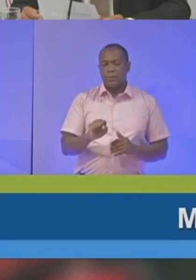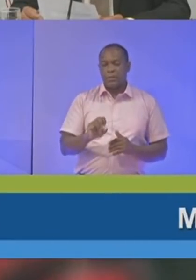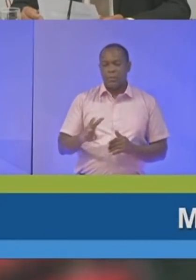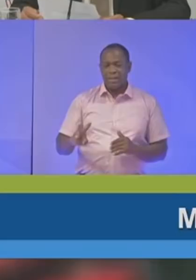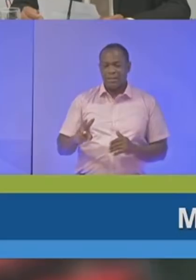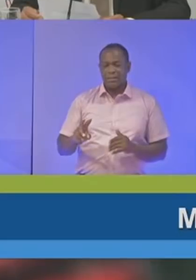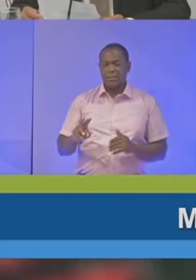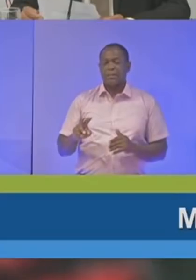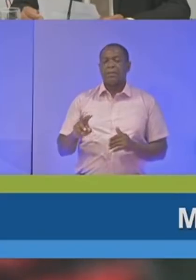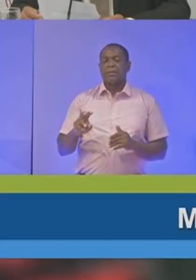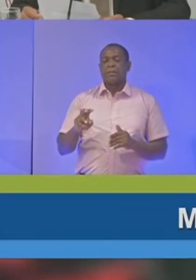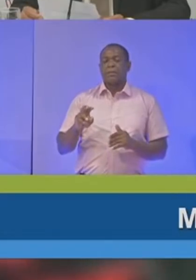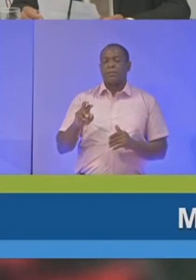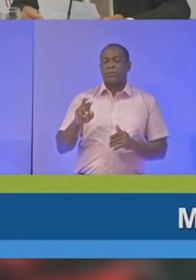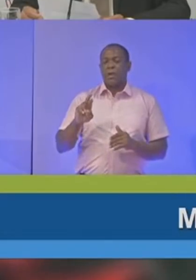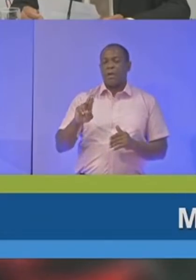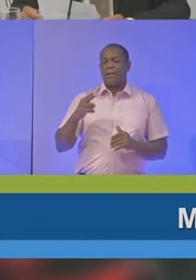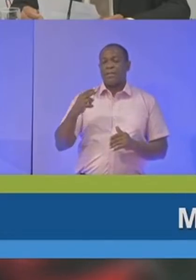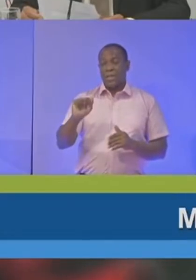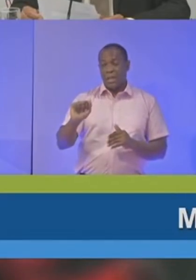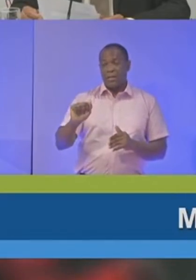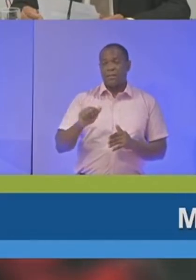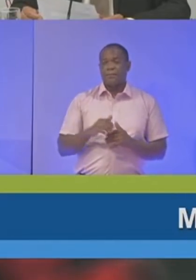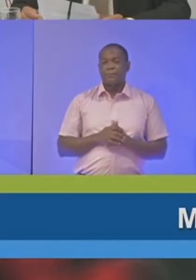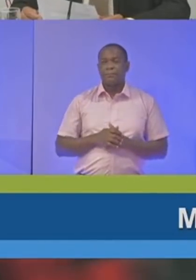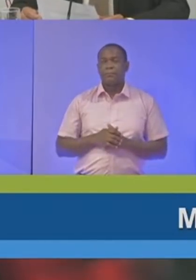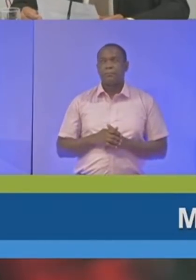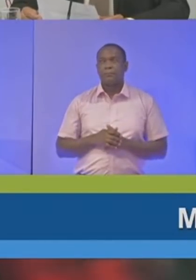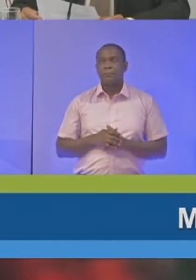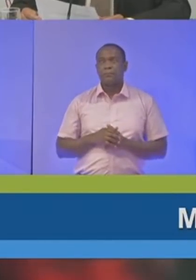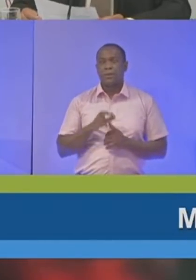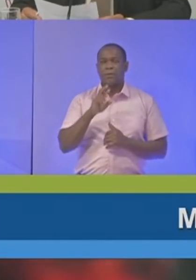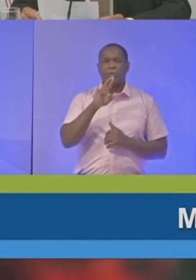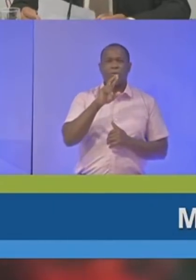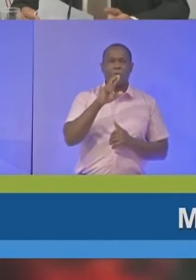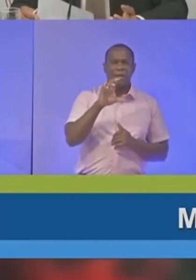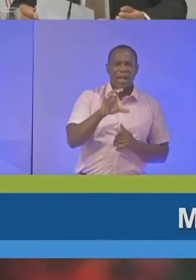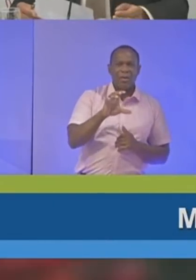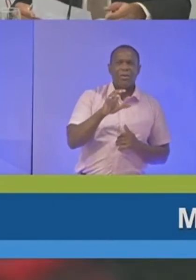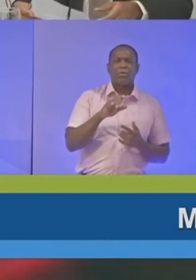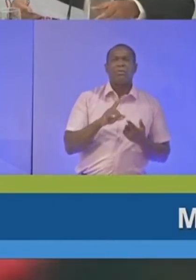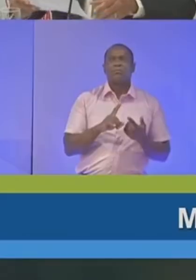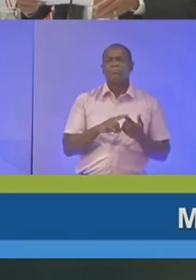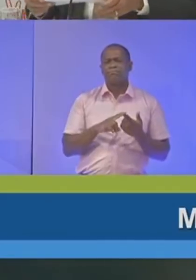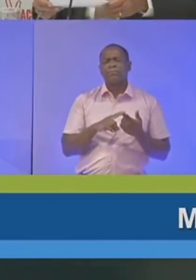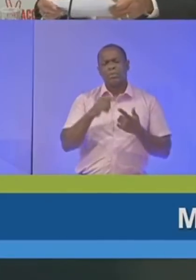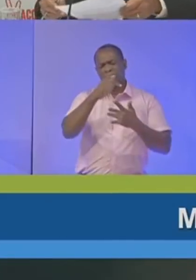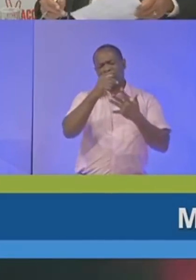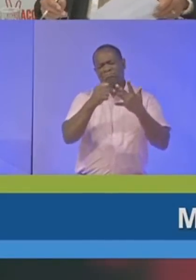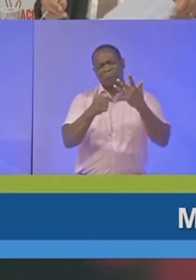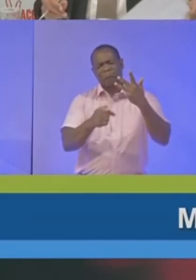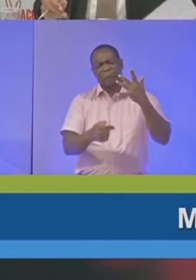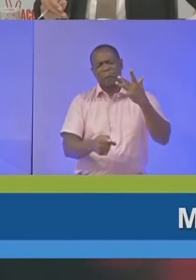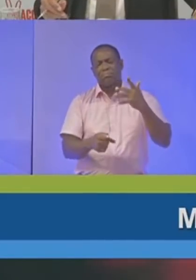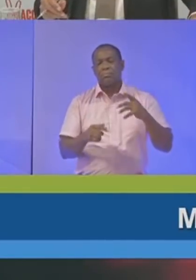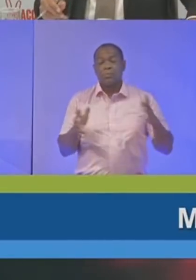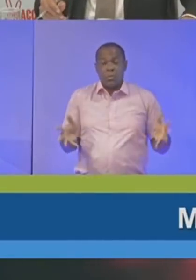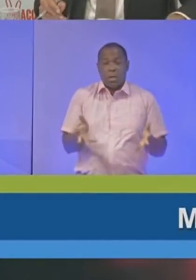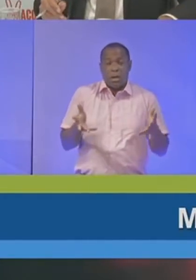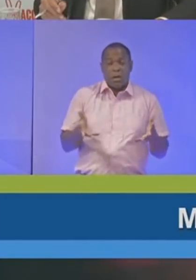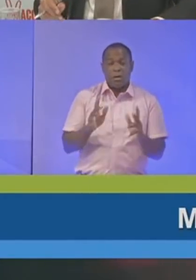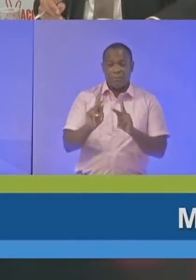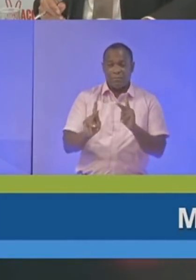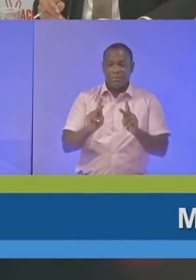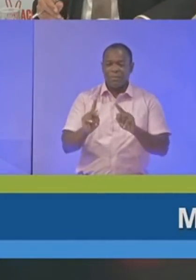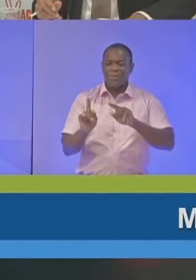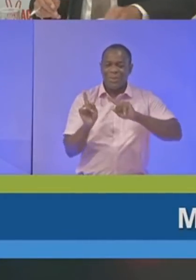Scarborough Health Center, Keenan Health Center, Roxborough Health Center, and the Port Mall. So we are urging people to